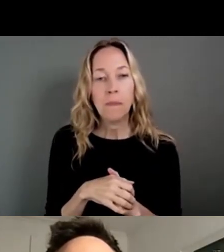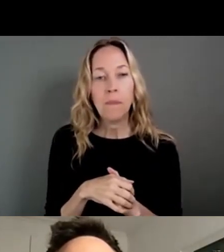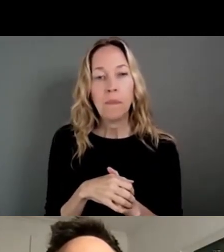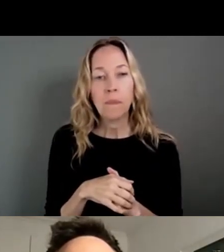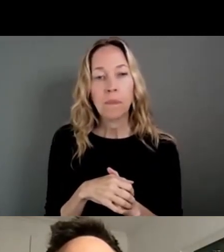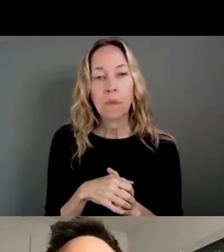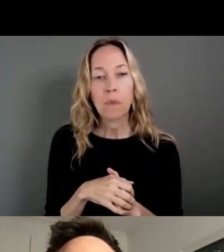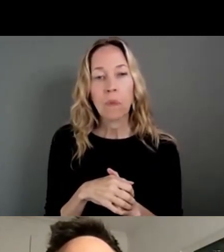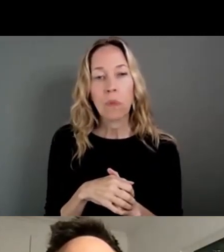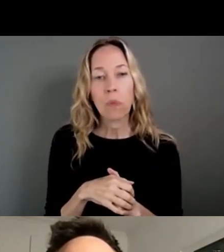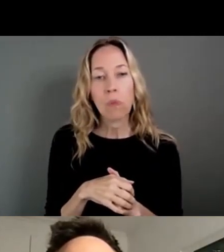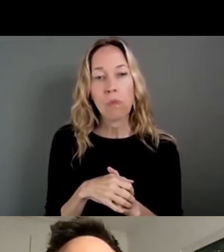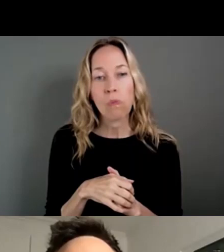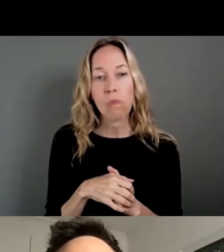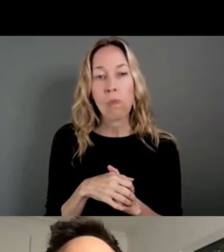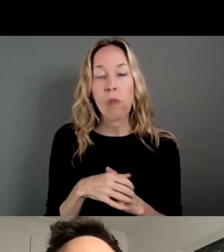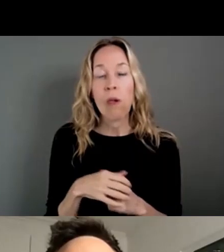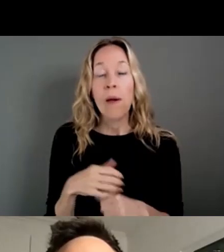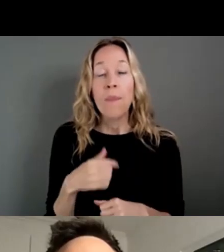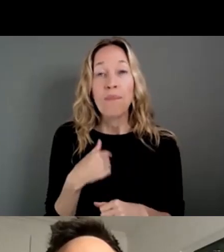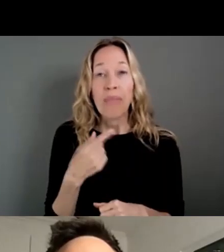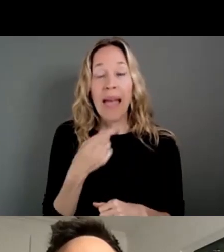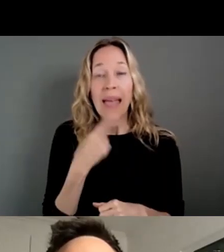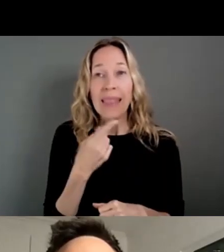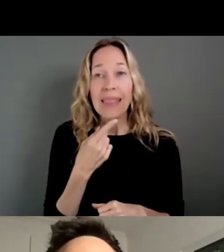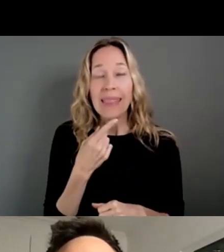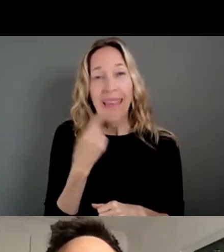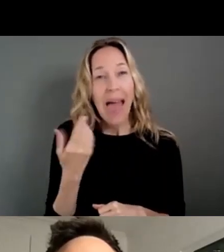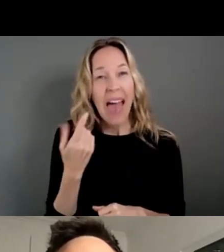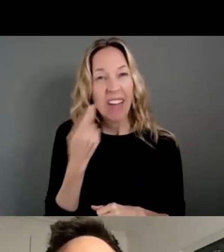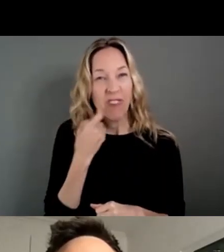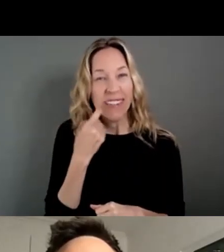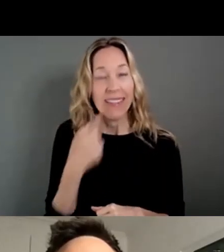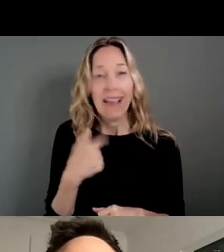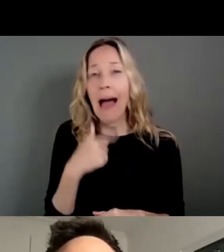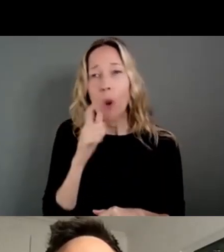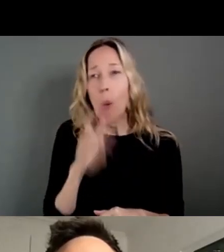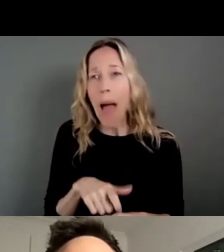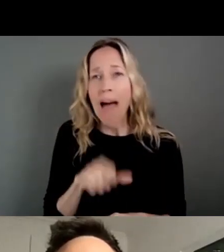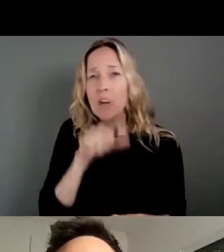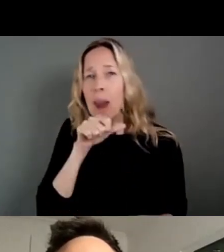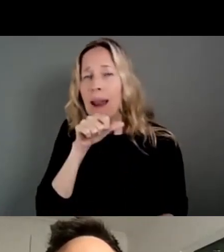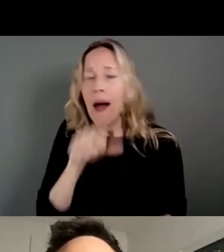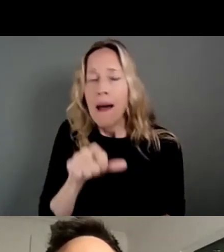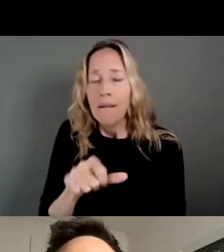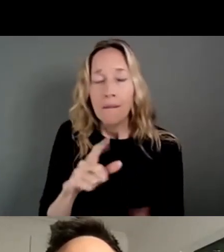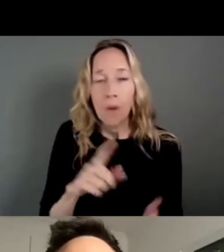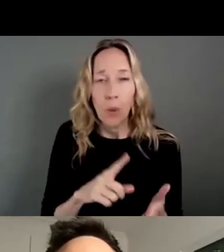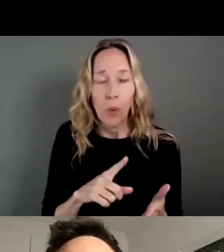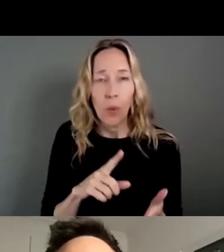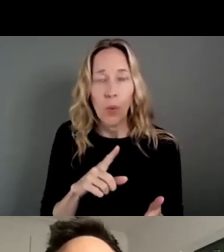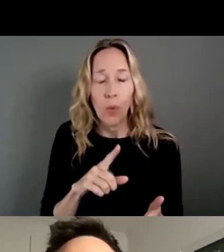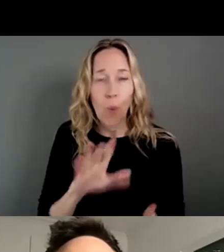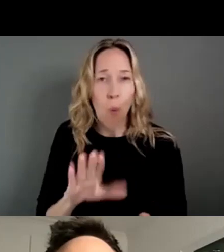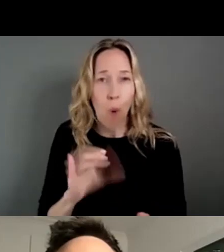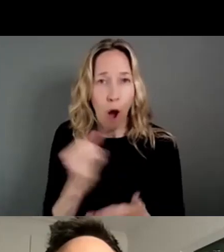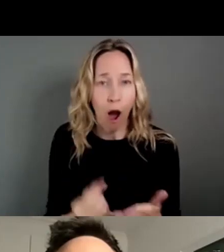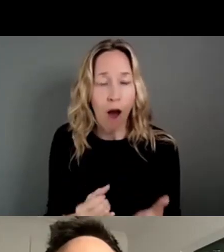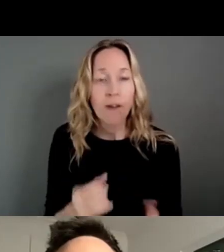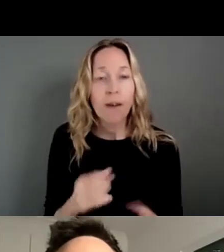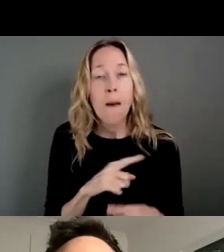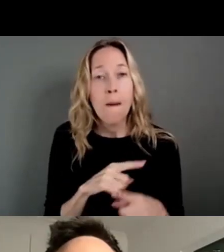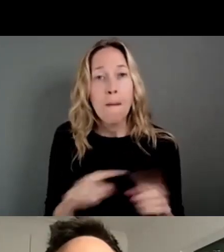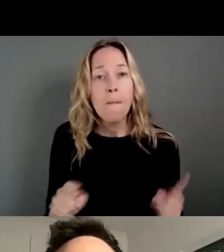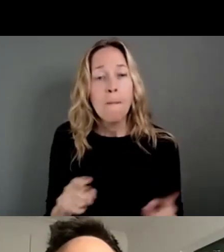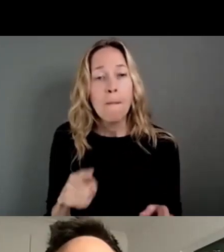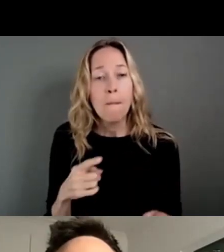to love what you do, I do need to see that there's value in it. It's wonderful if I can love what